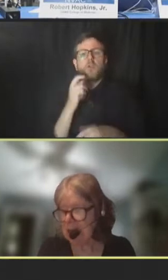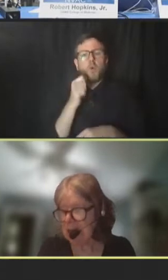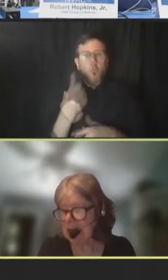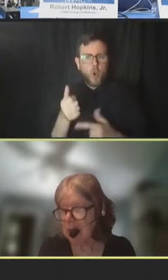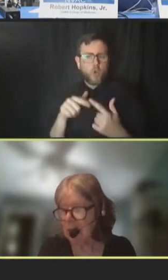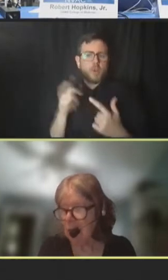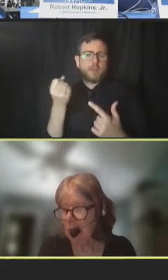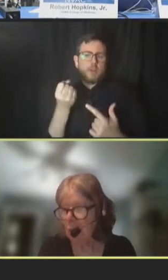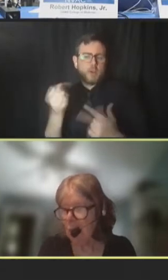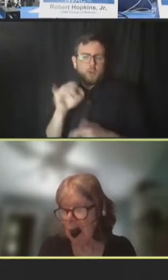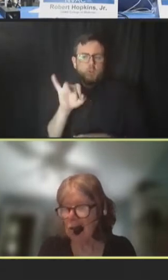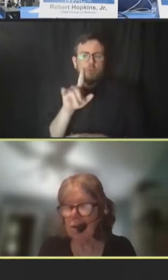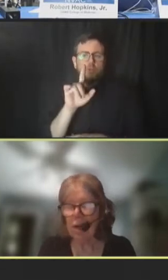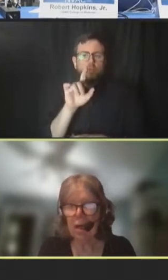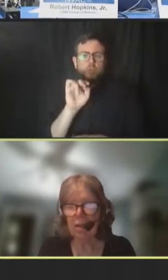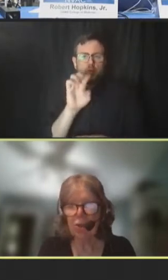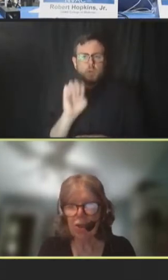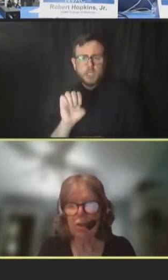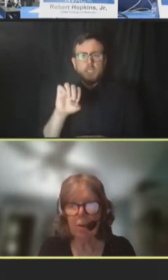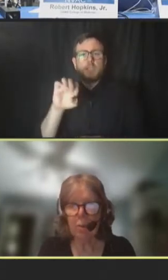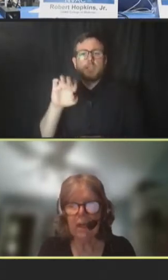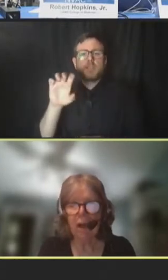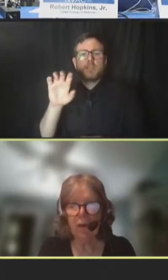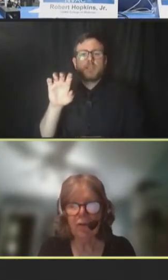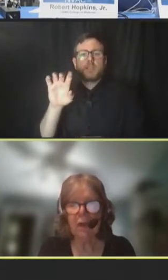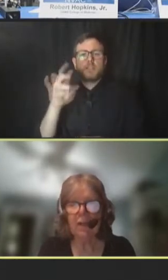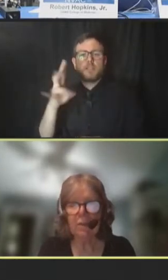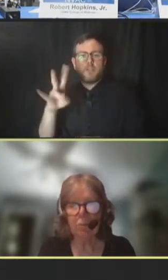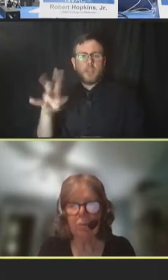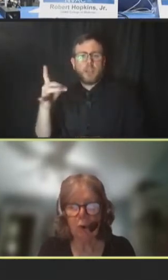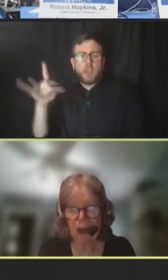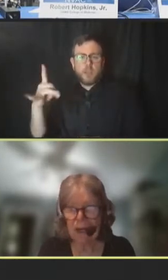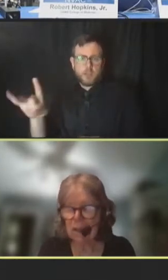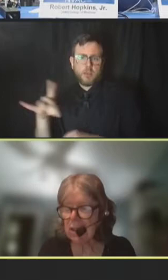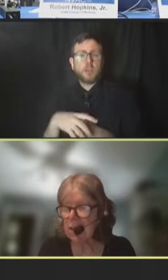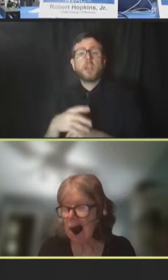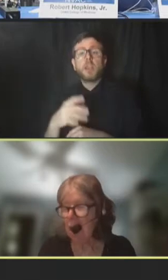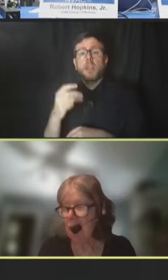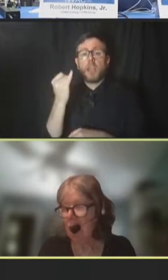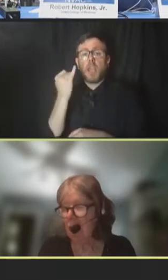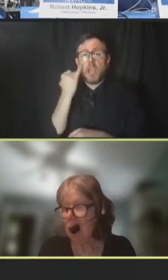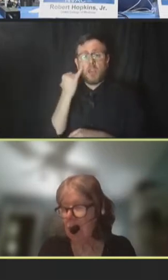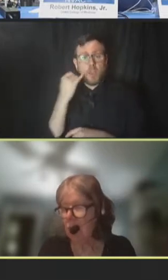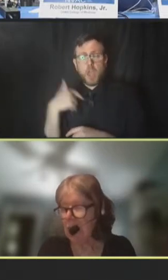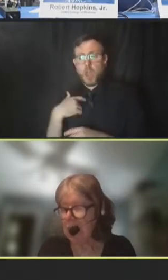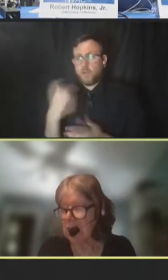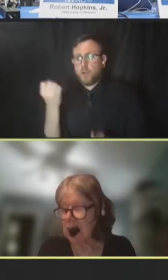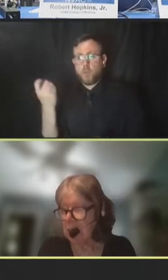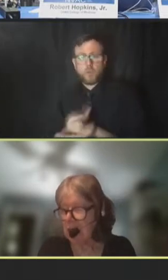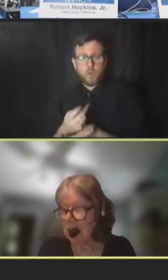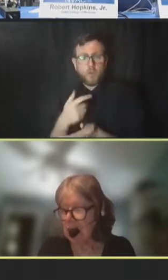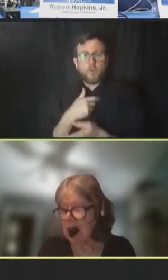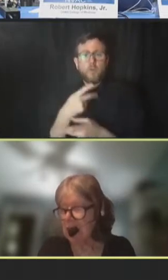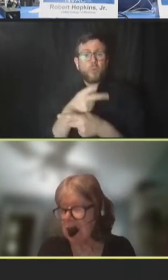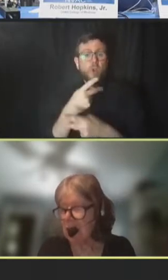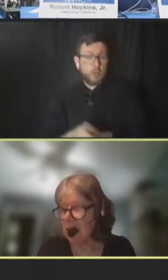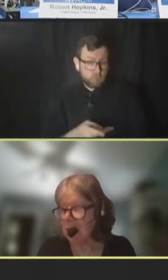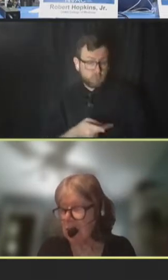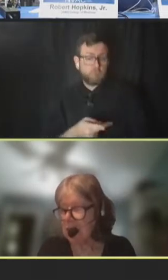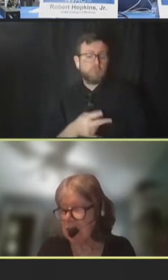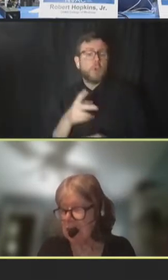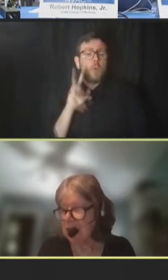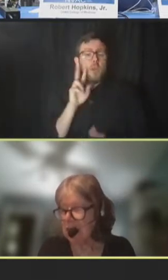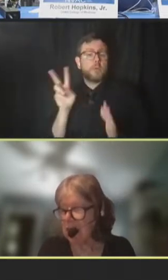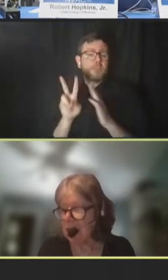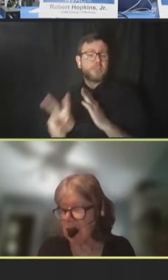and 18th, where should there be authorized products, we anticipate that ACIP will